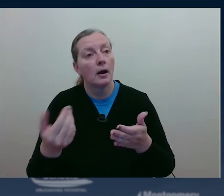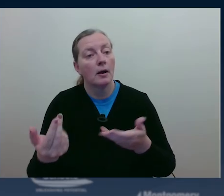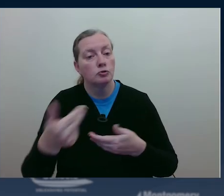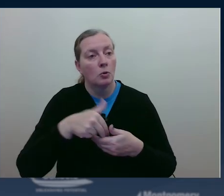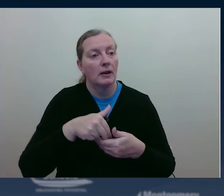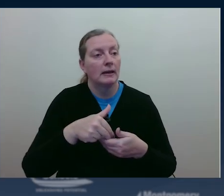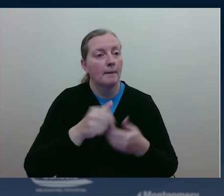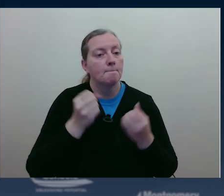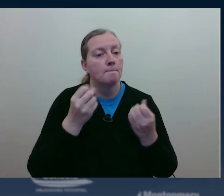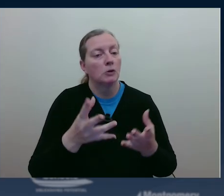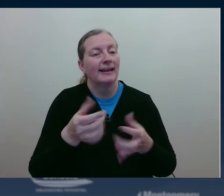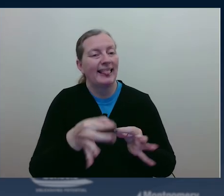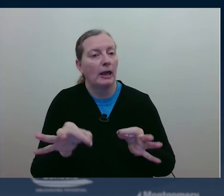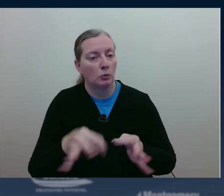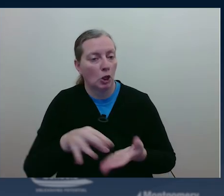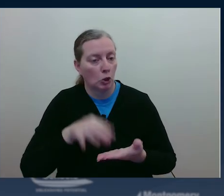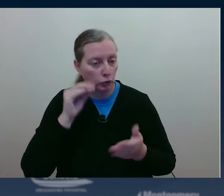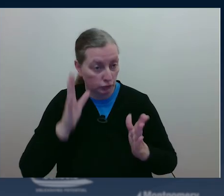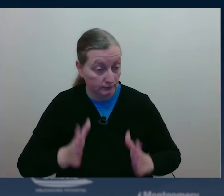please.